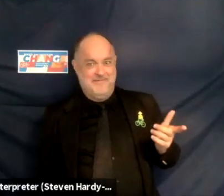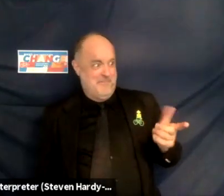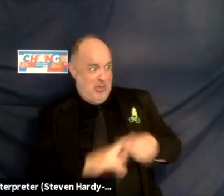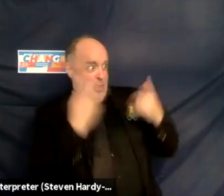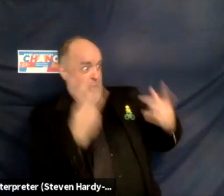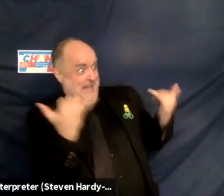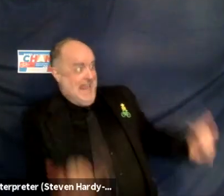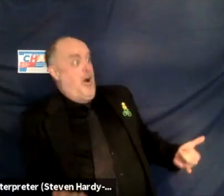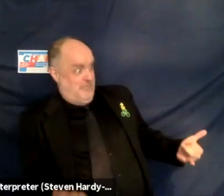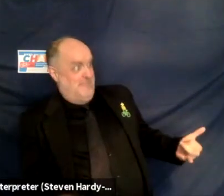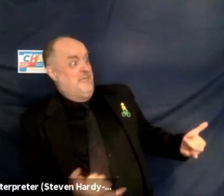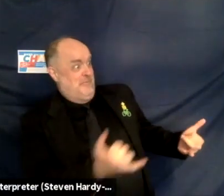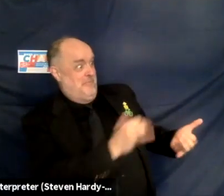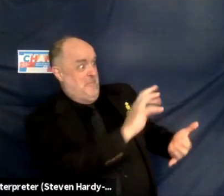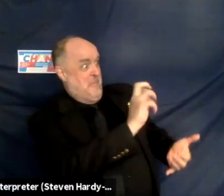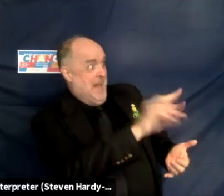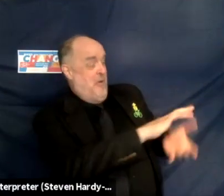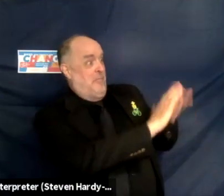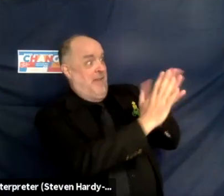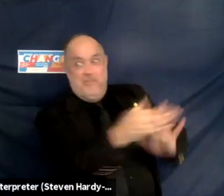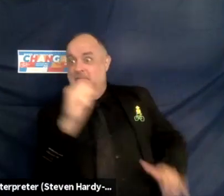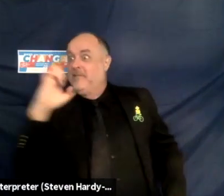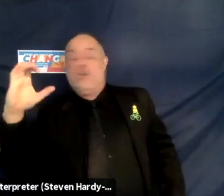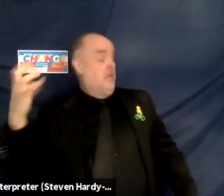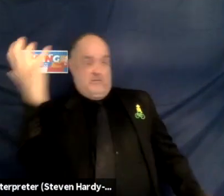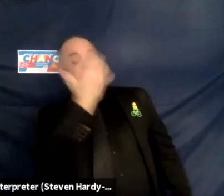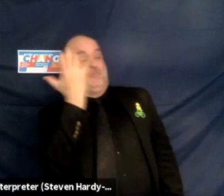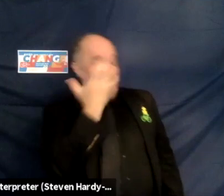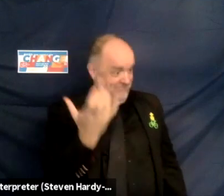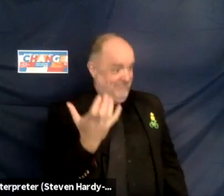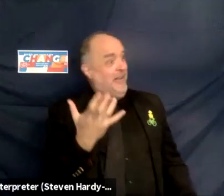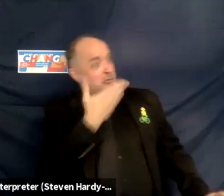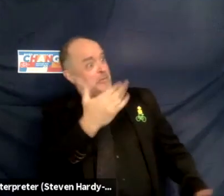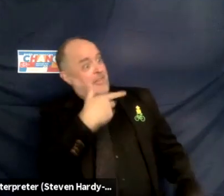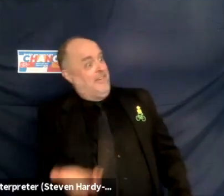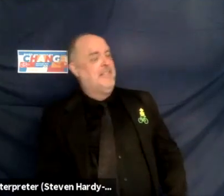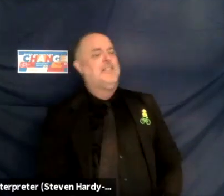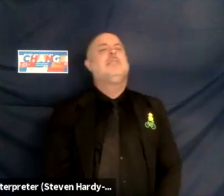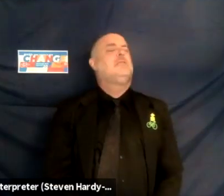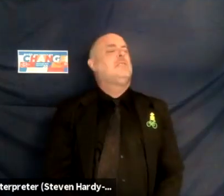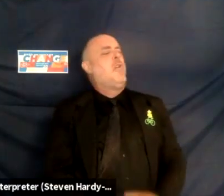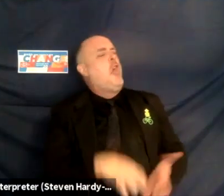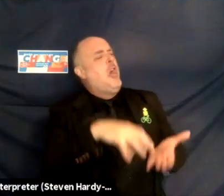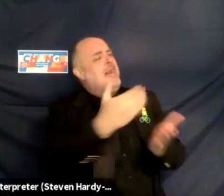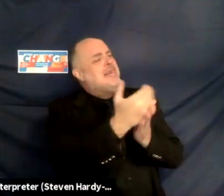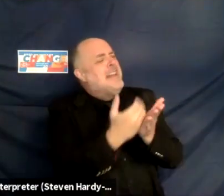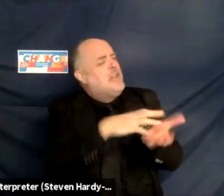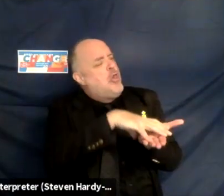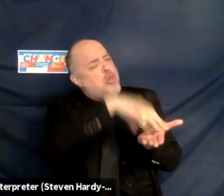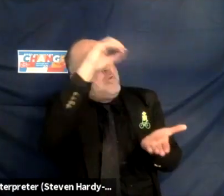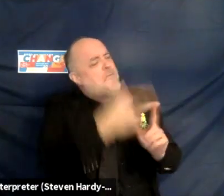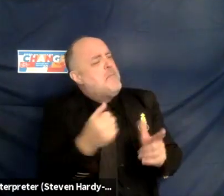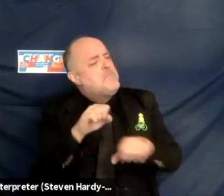now, right? So we know it's a good thing. What lessons can bike advocates learn from your experience on